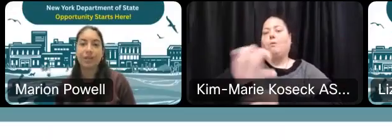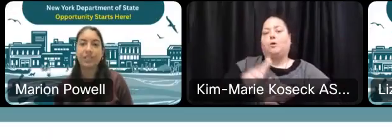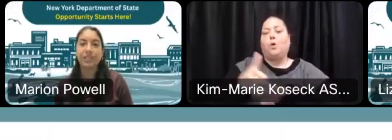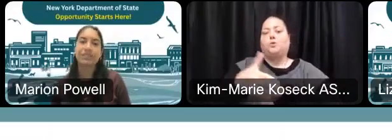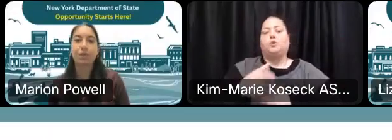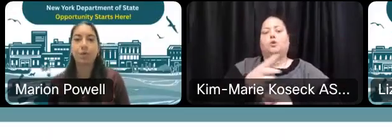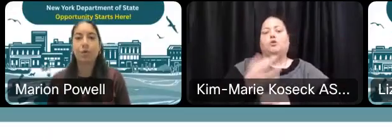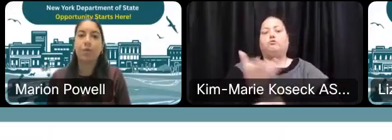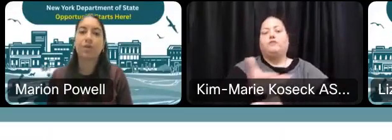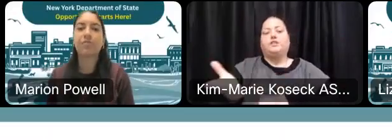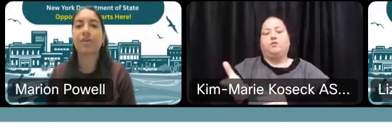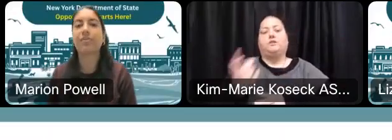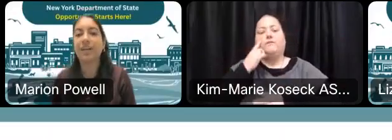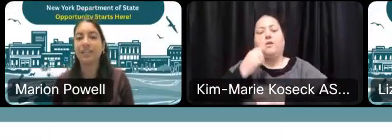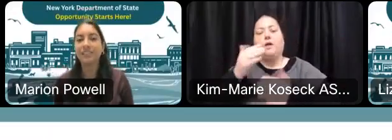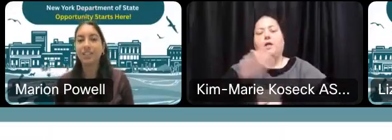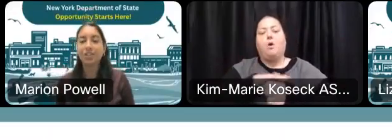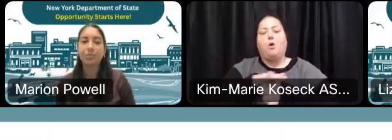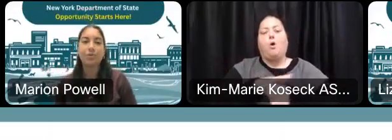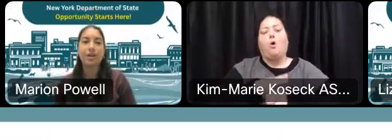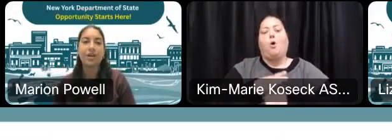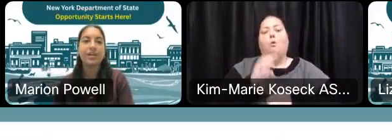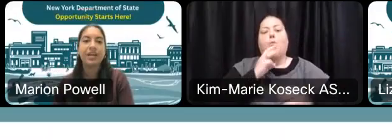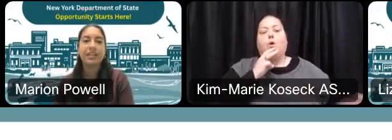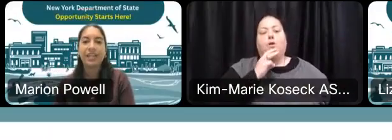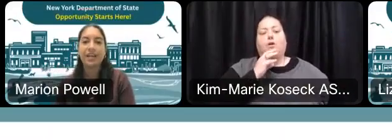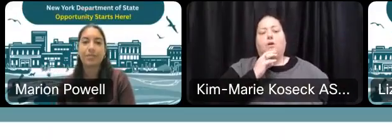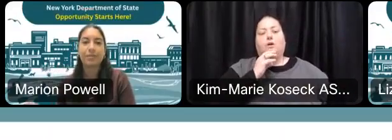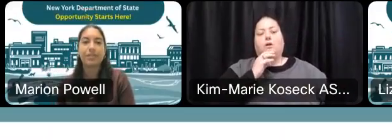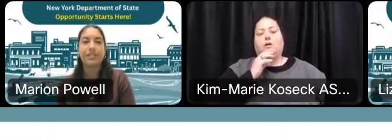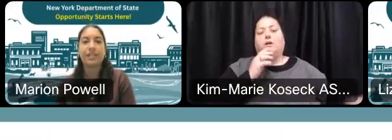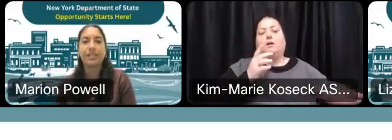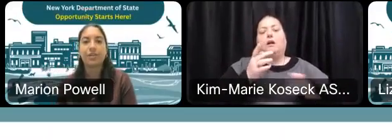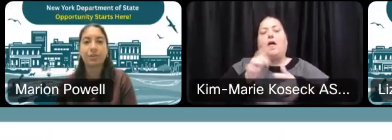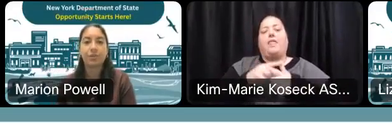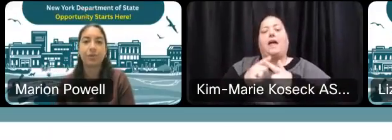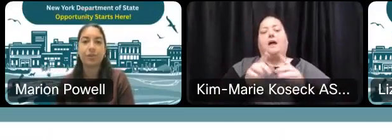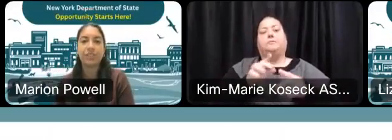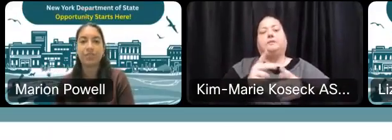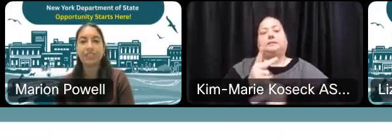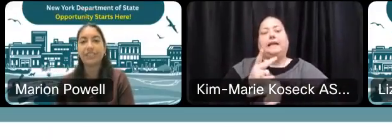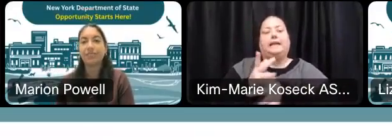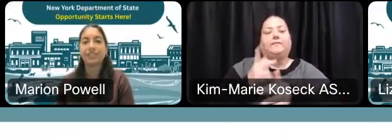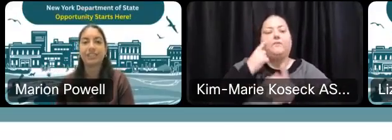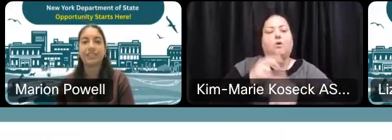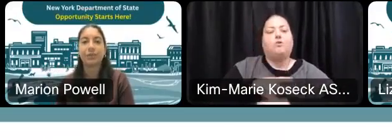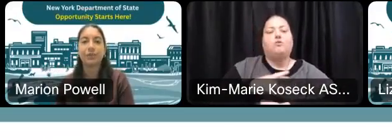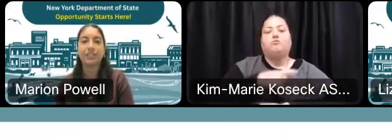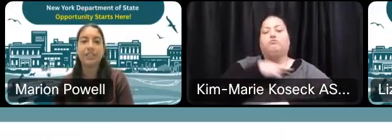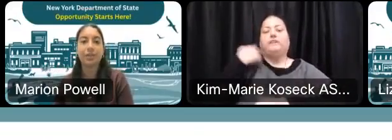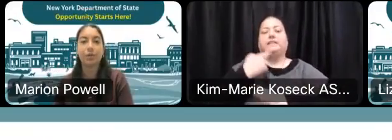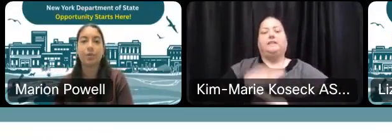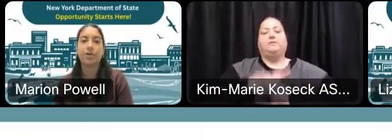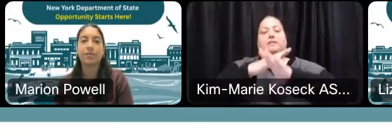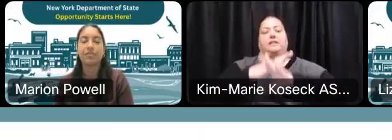for the local waterfront revitalization program. And today I'm going to be taking you all through using risk and resiliency tools in the